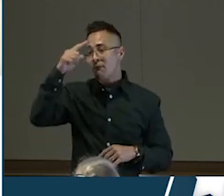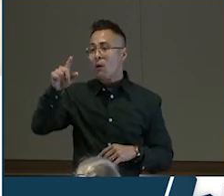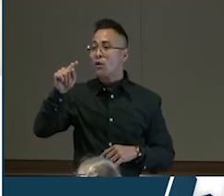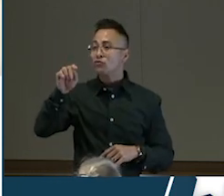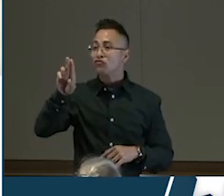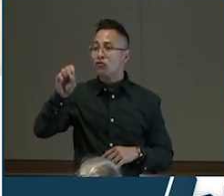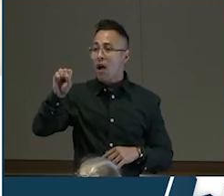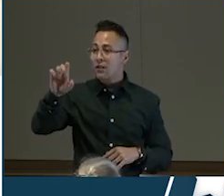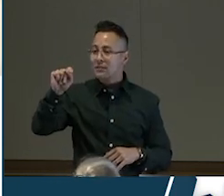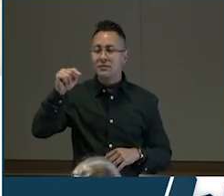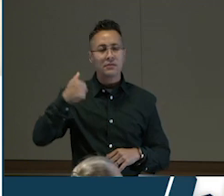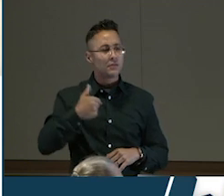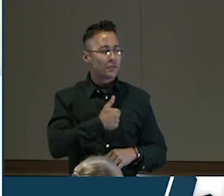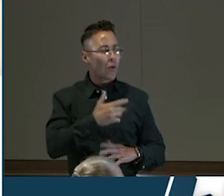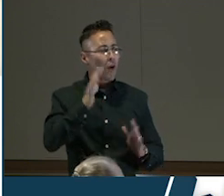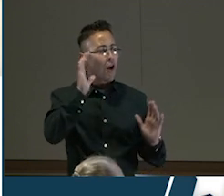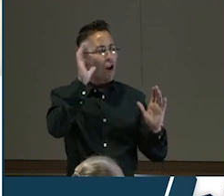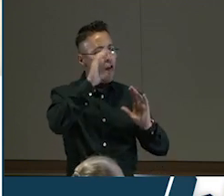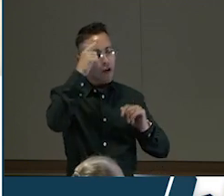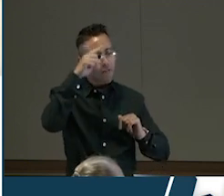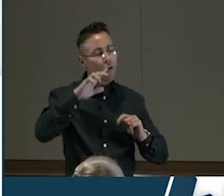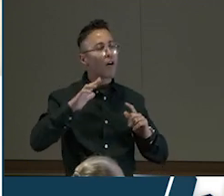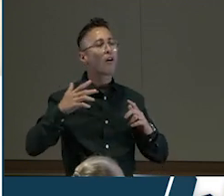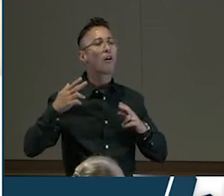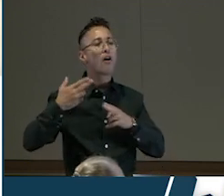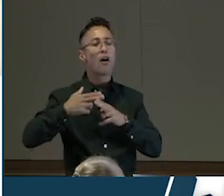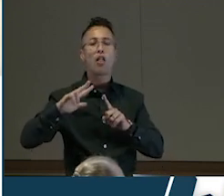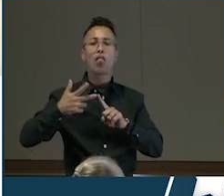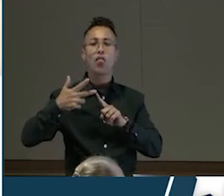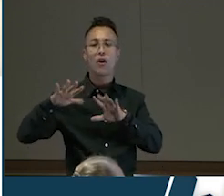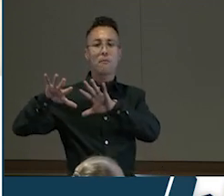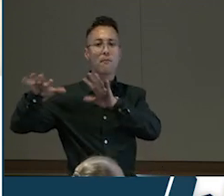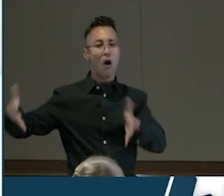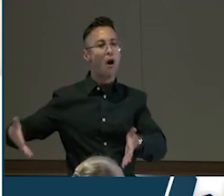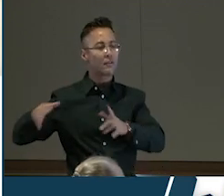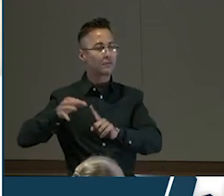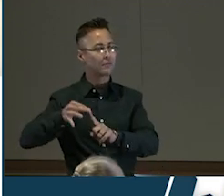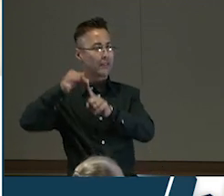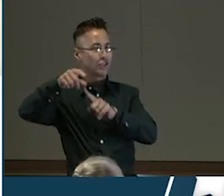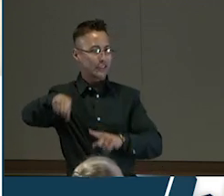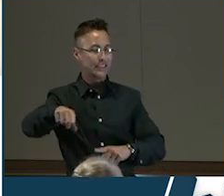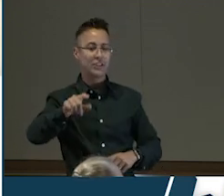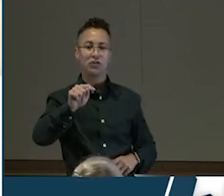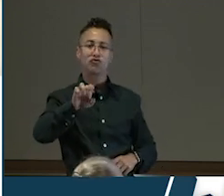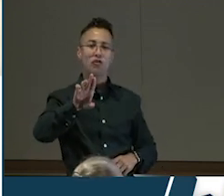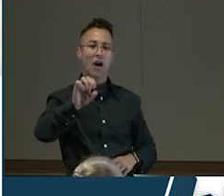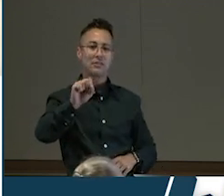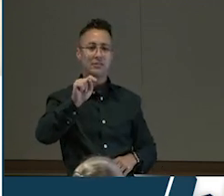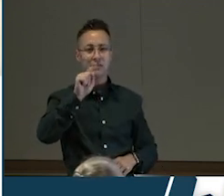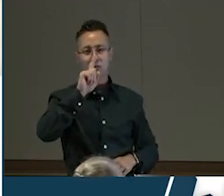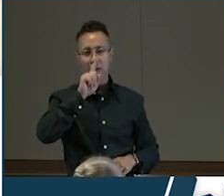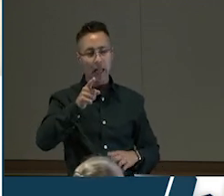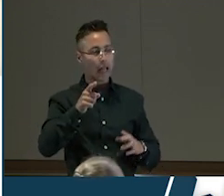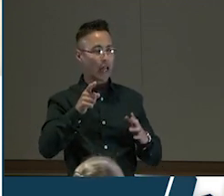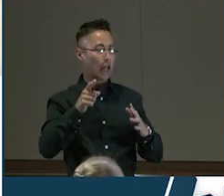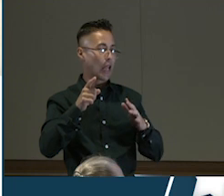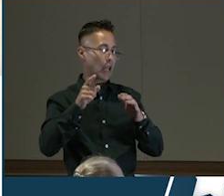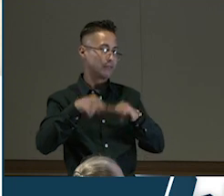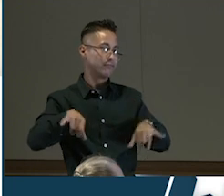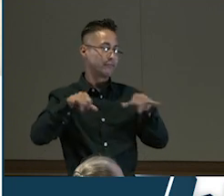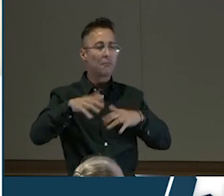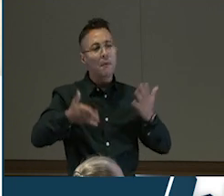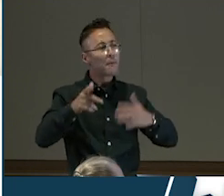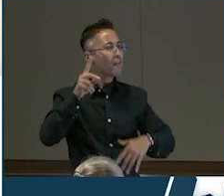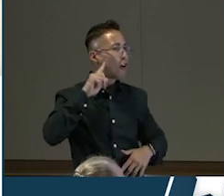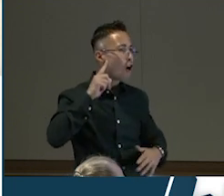we're looking for what's called a third-party special needs trust. And this is a very used term. So you may have heard third-party